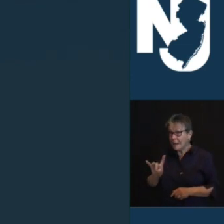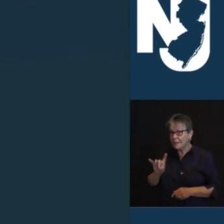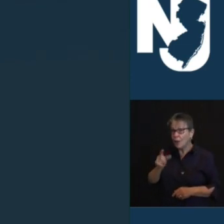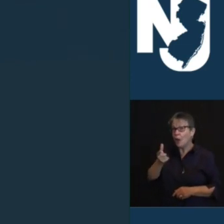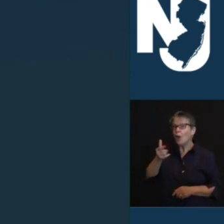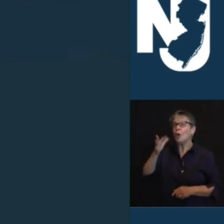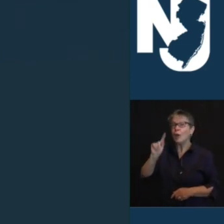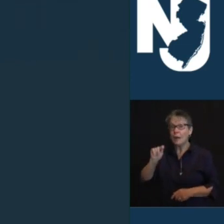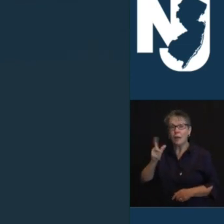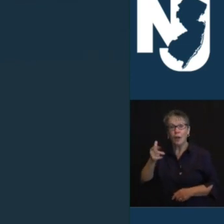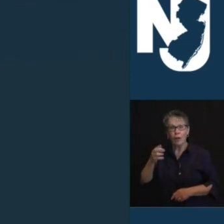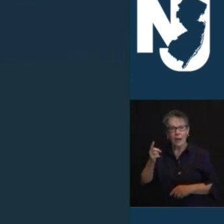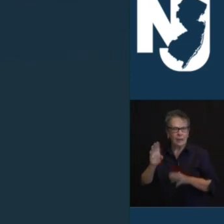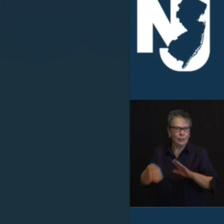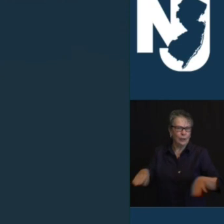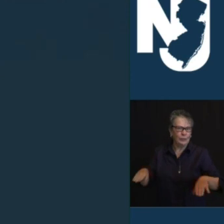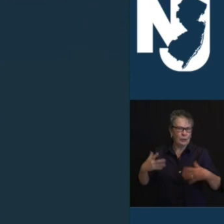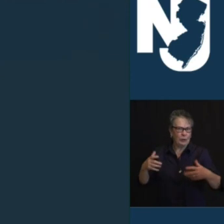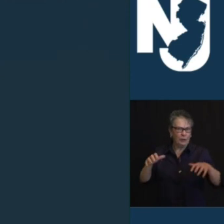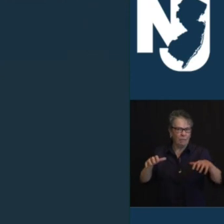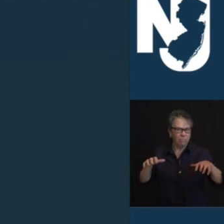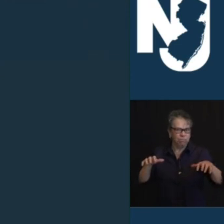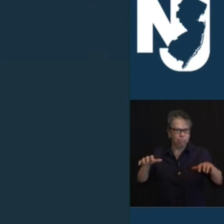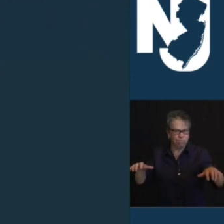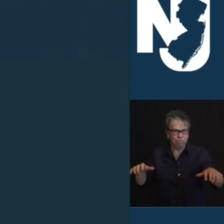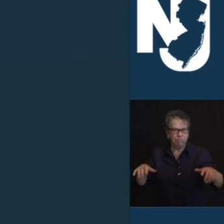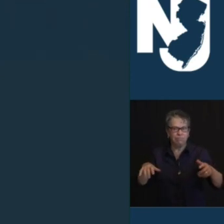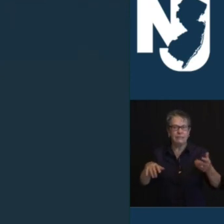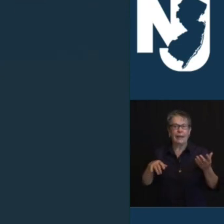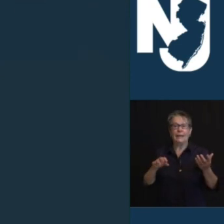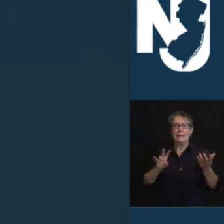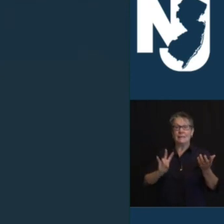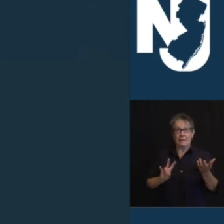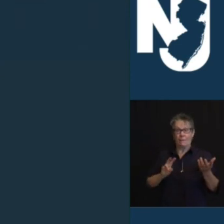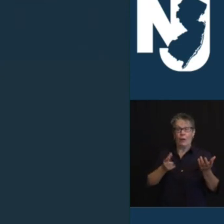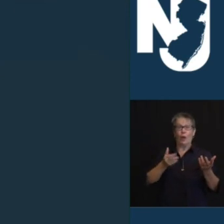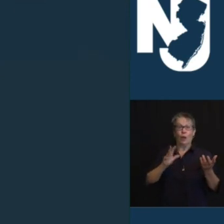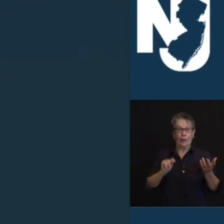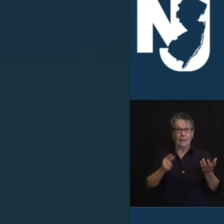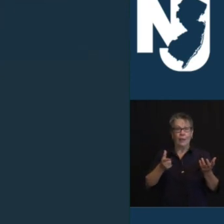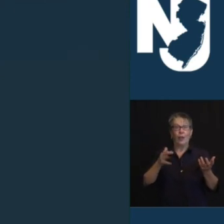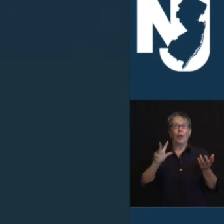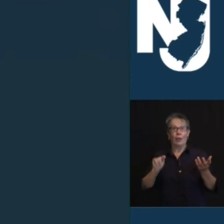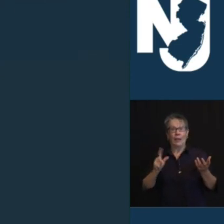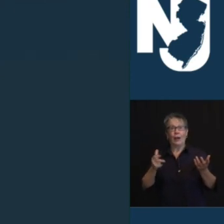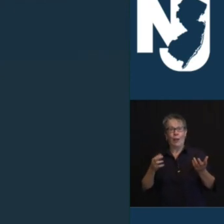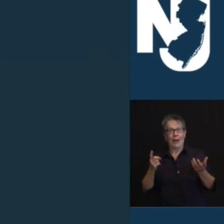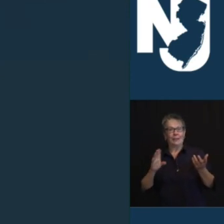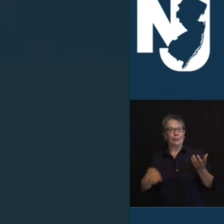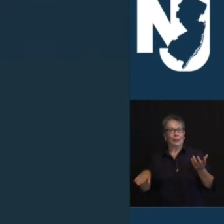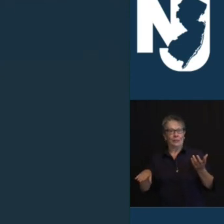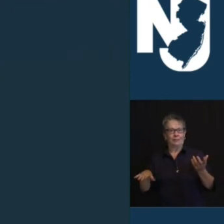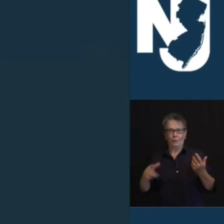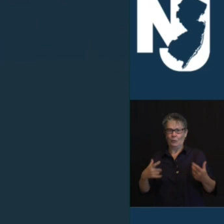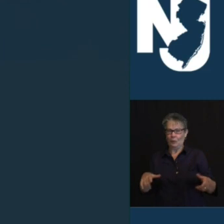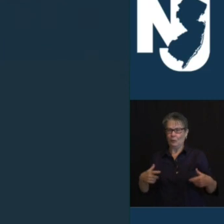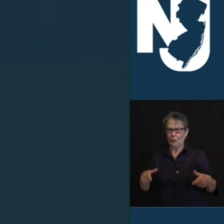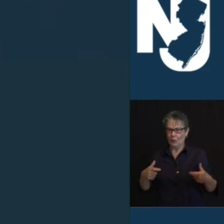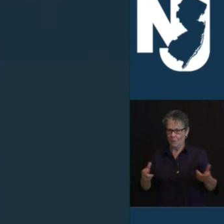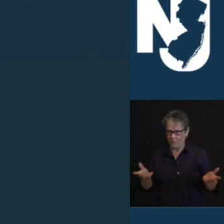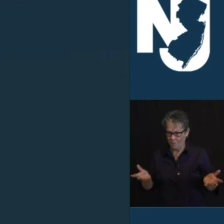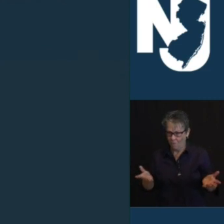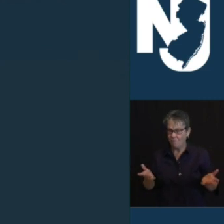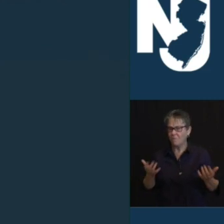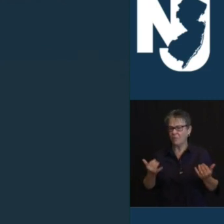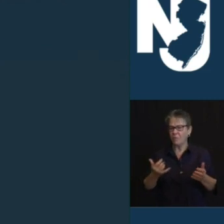great-great-grandchildren. And by the way, bless her heart, Julie was just buried on Friday. I spoke to John just after the funeral and burial. She was buried at St.